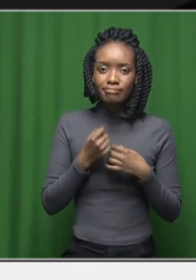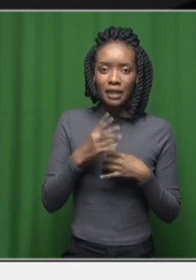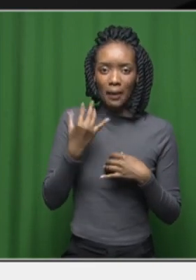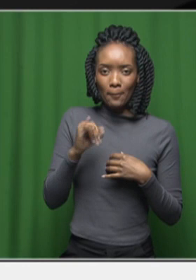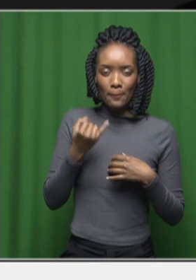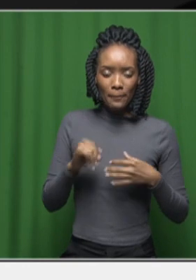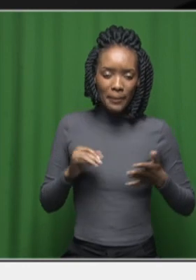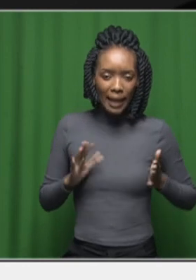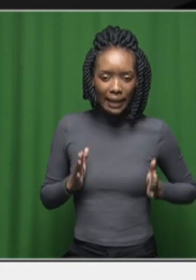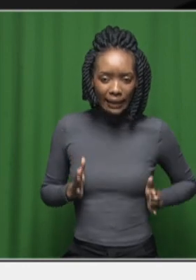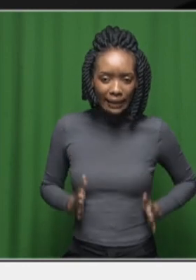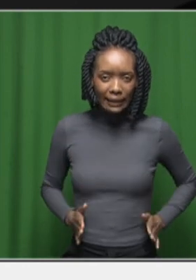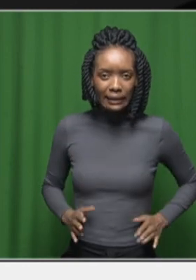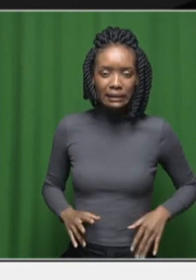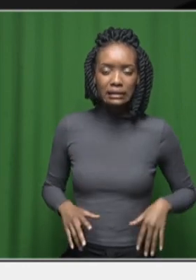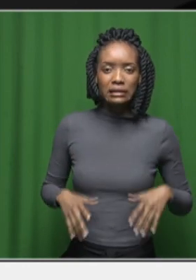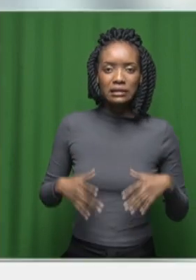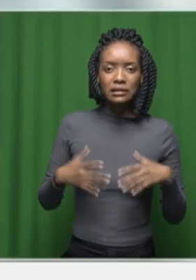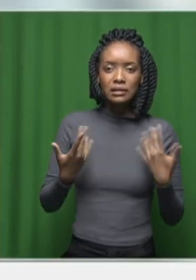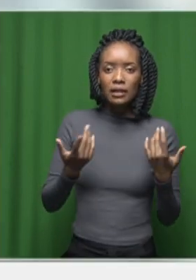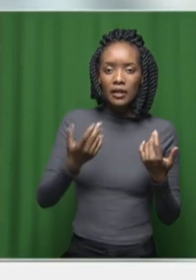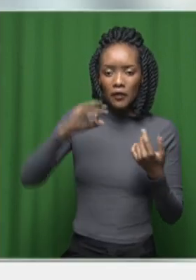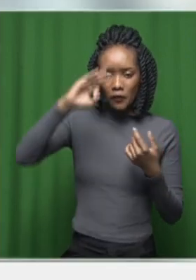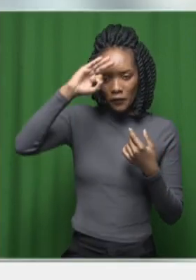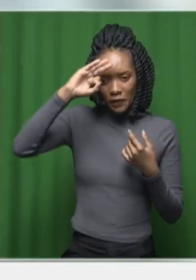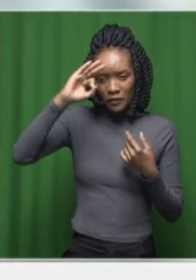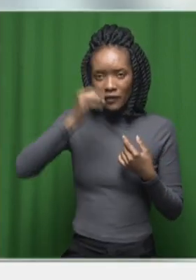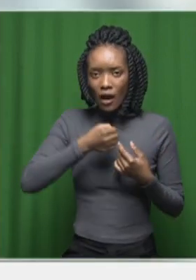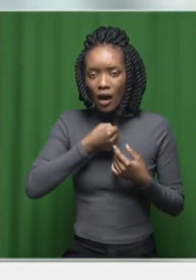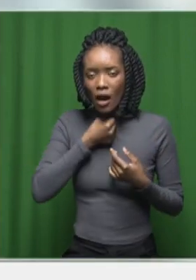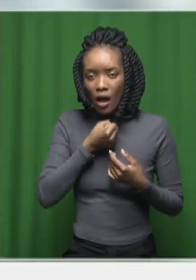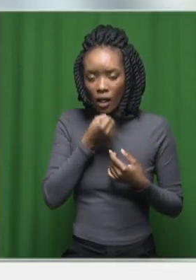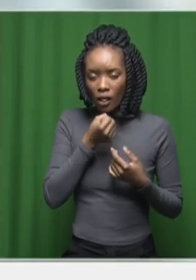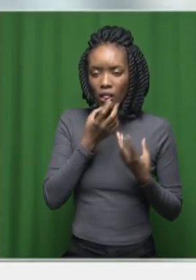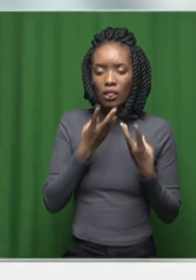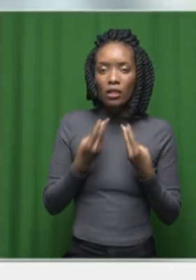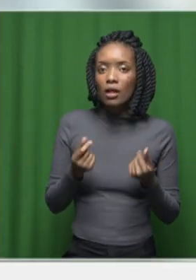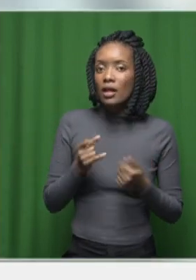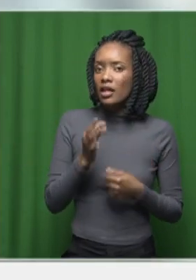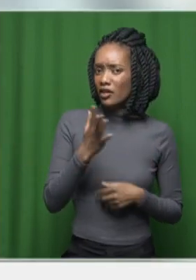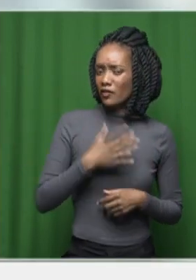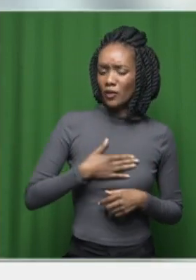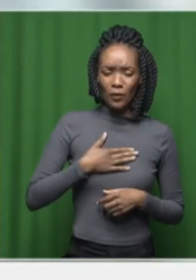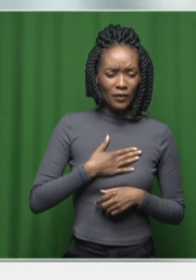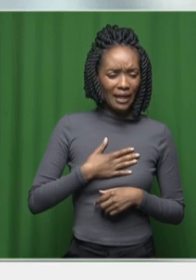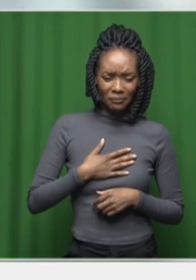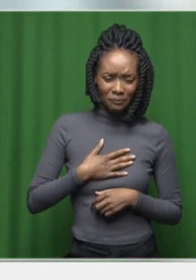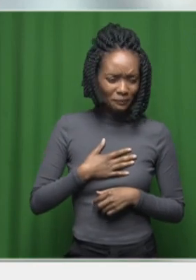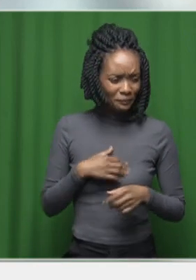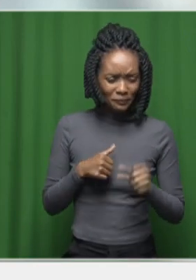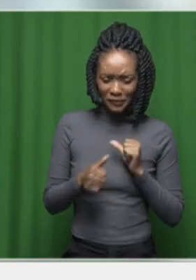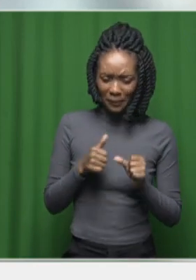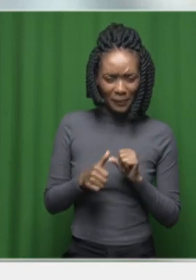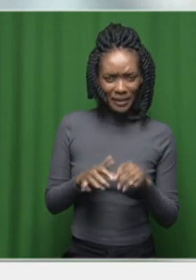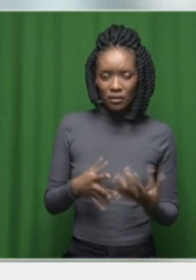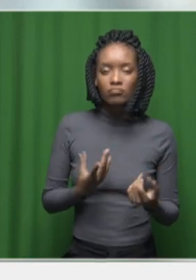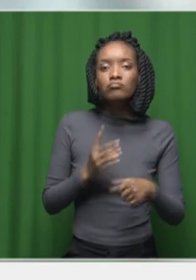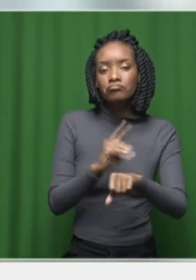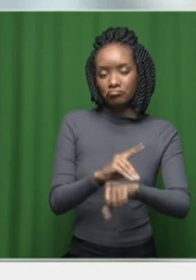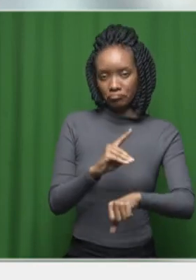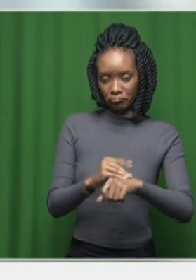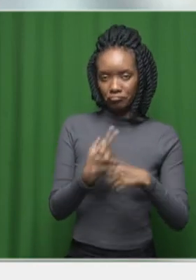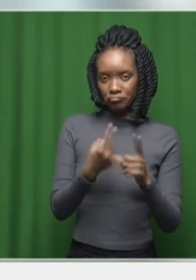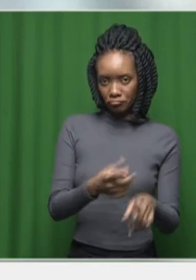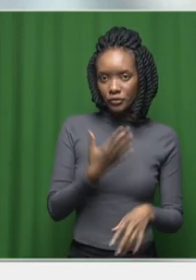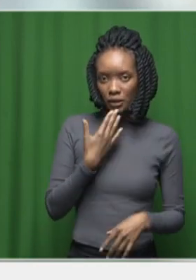fever. If you're worried that you don't seem to be getting better, please to consult your doctor. There is South Africa,